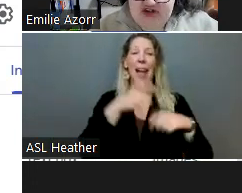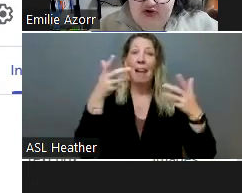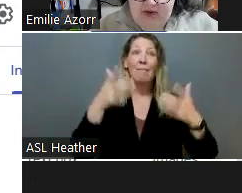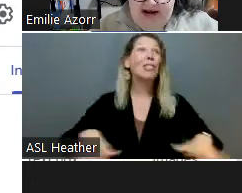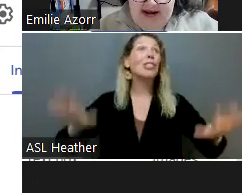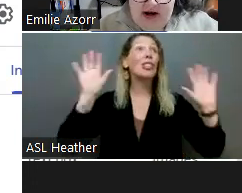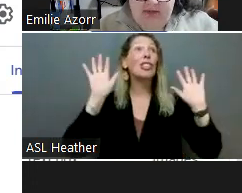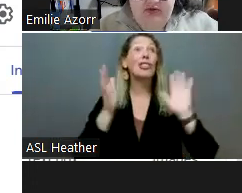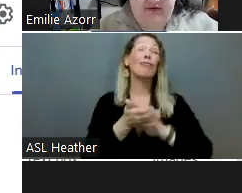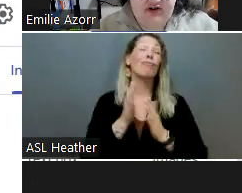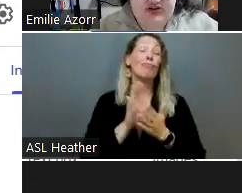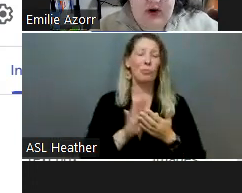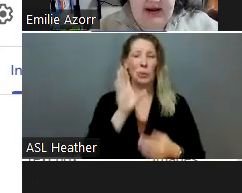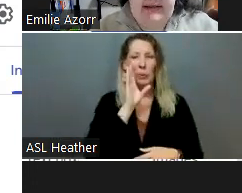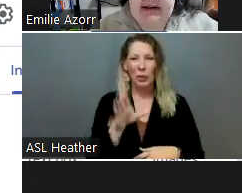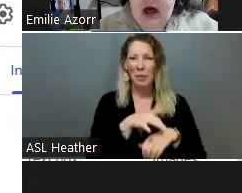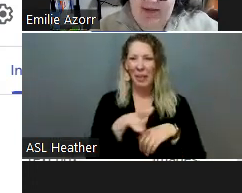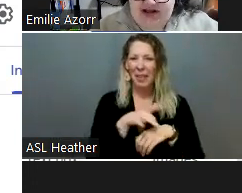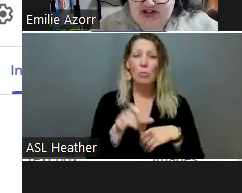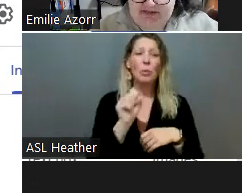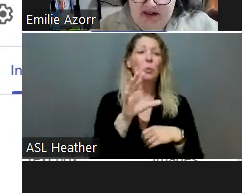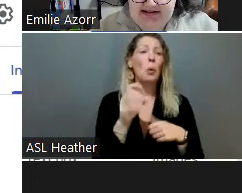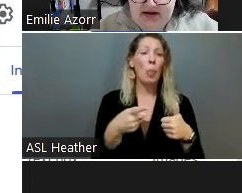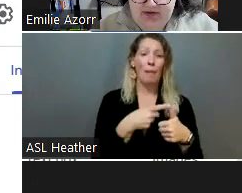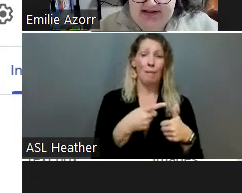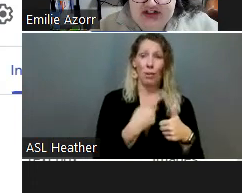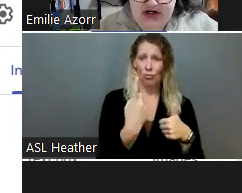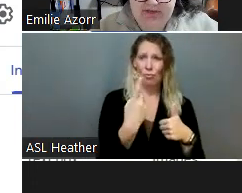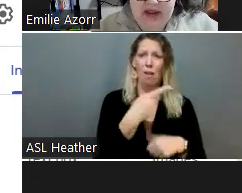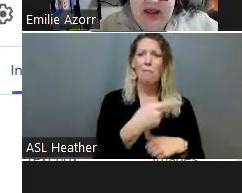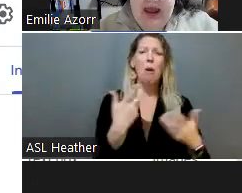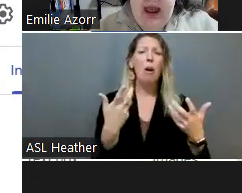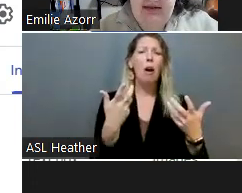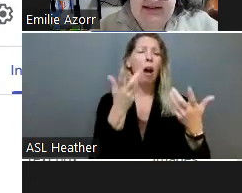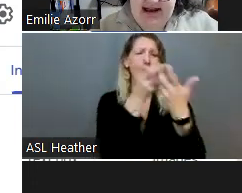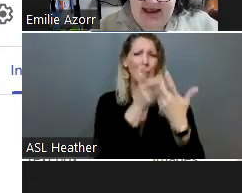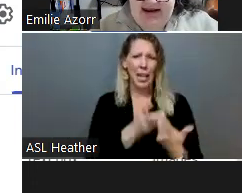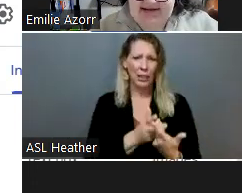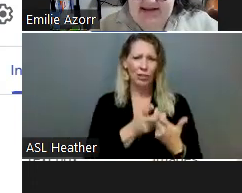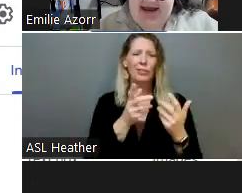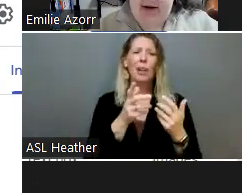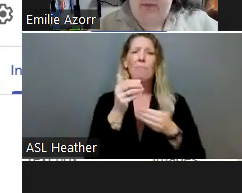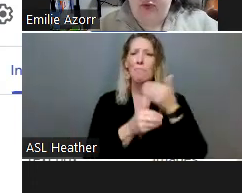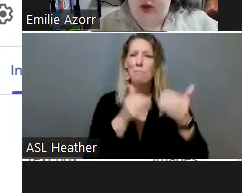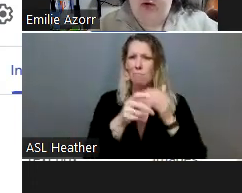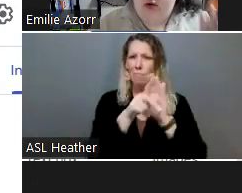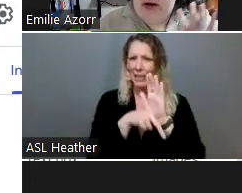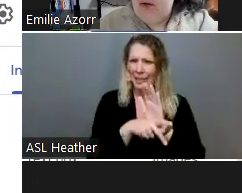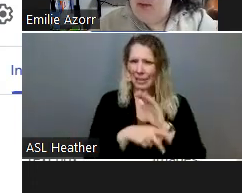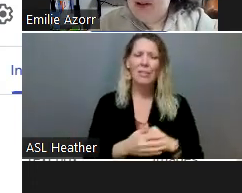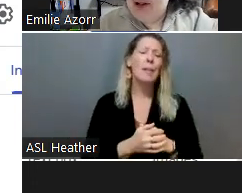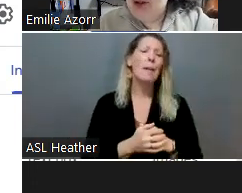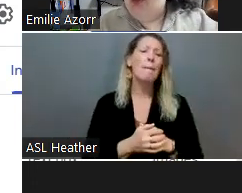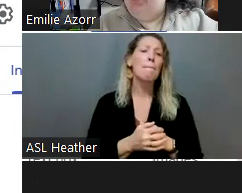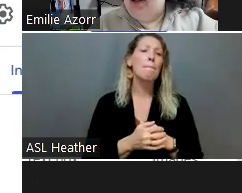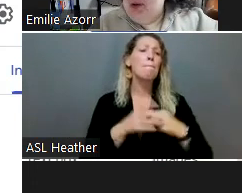I have two right here. The first one is an accommodations policy and procedure, and the second is like 4